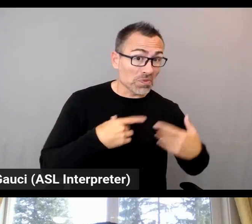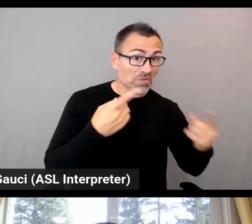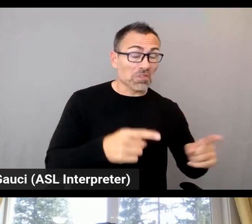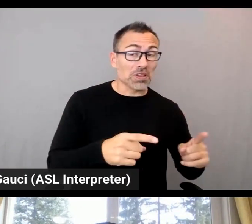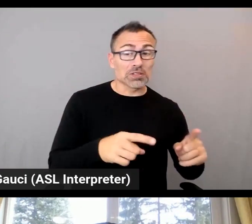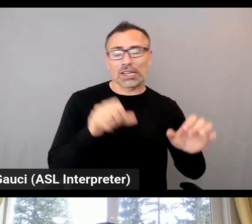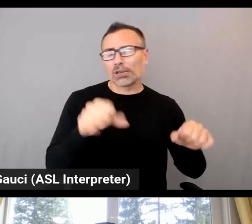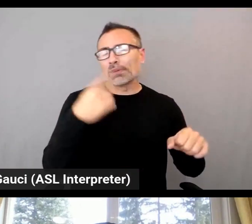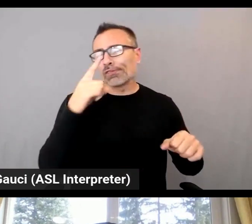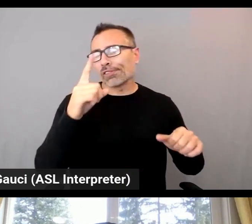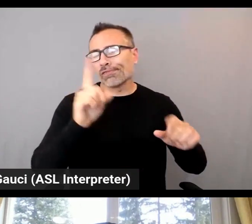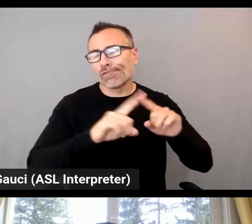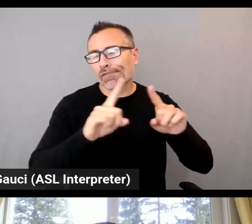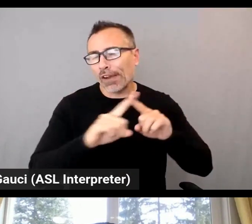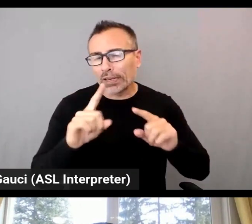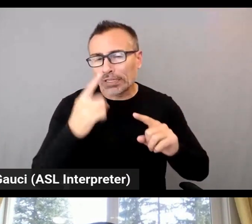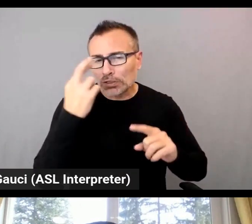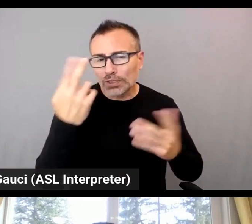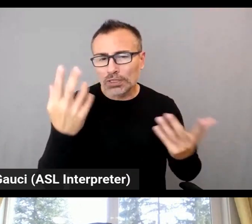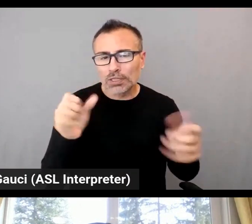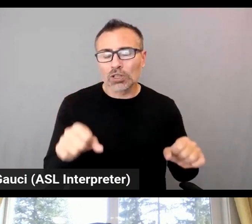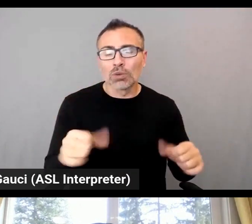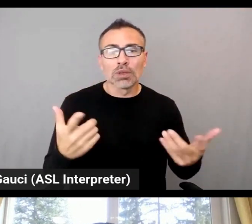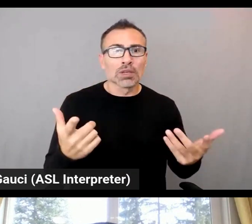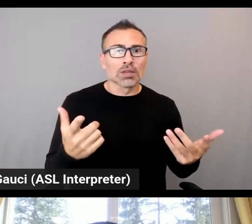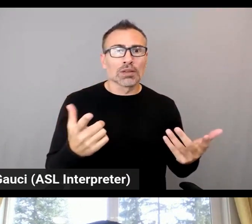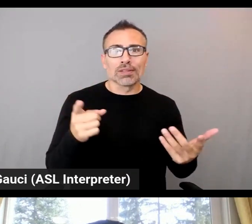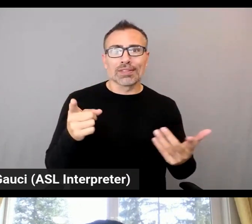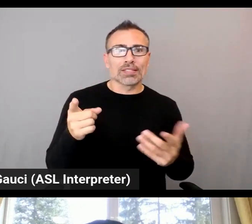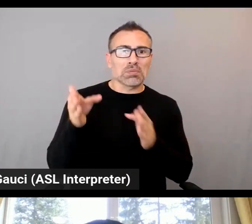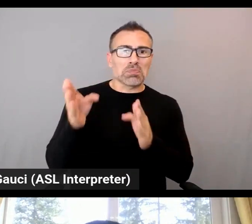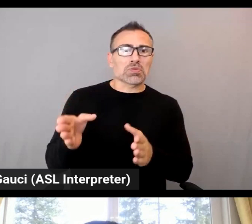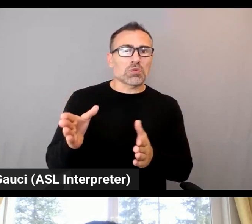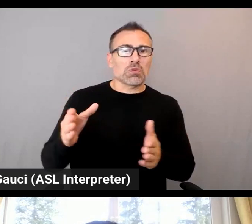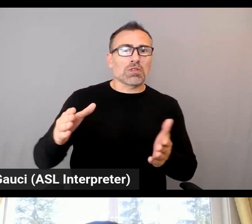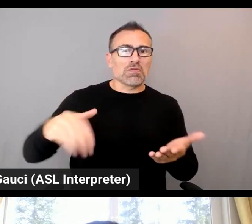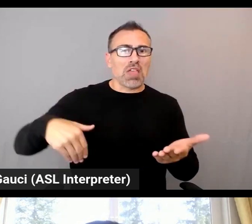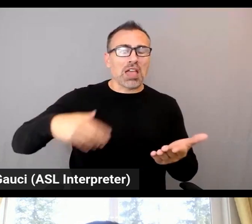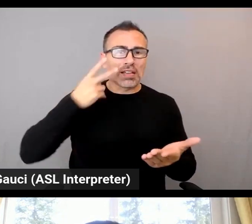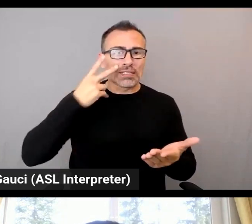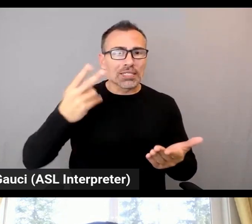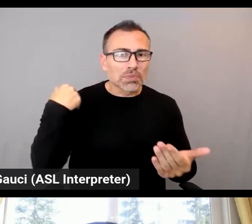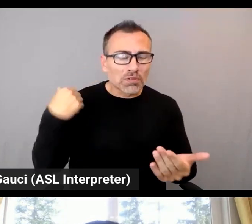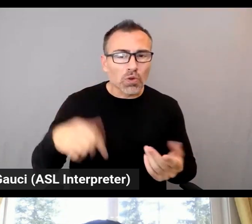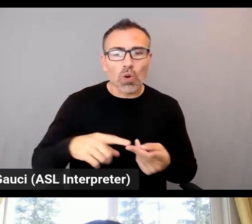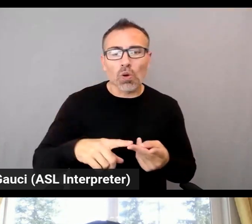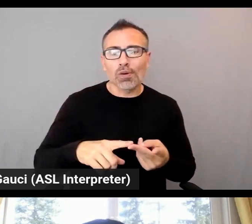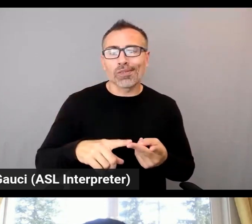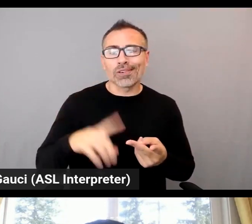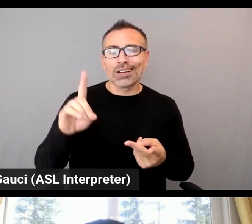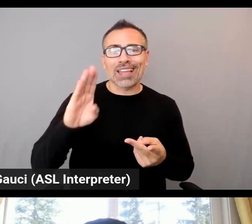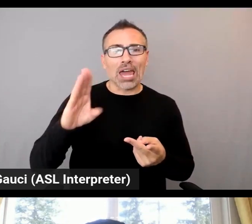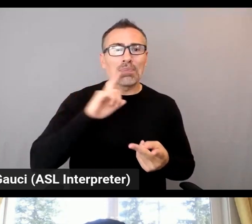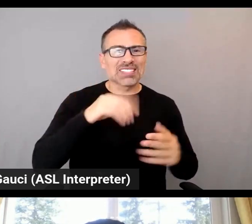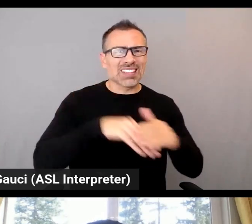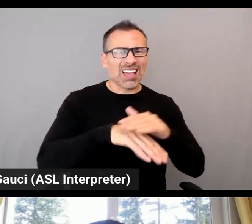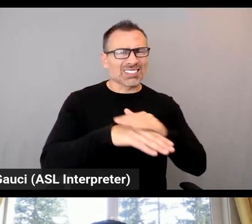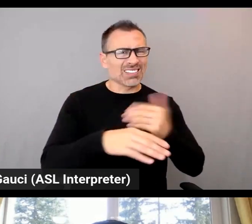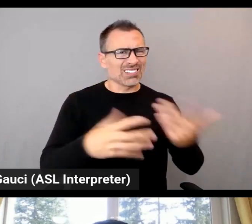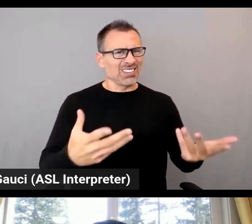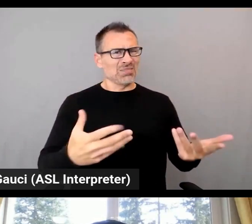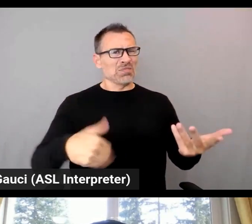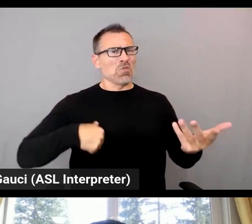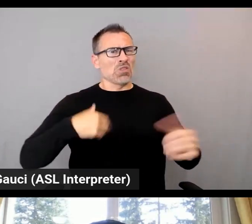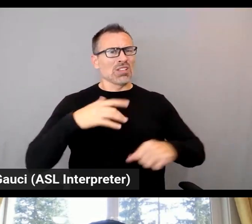various reasons. Like it could be because there's an unusual user that we've never seen before, or unusual database that's been accessed, or